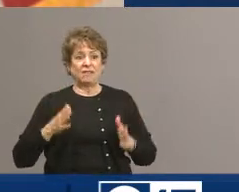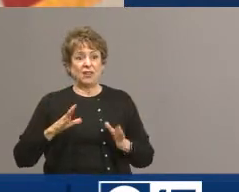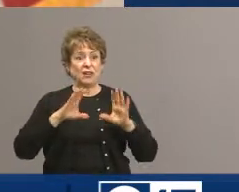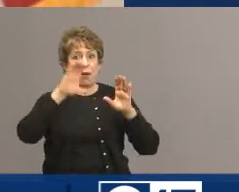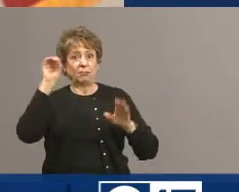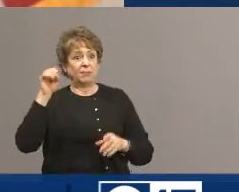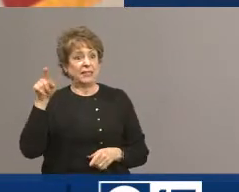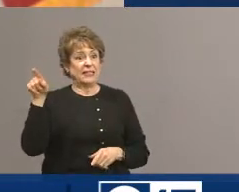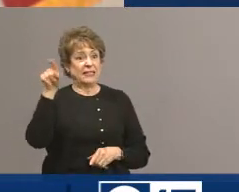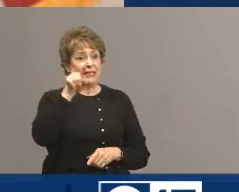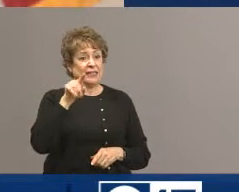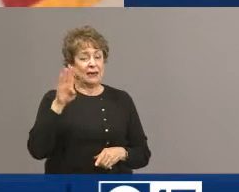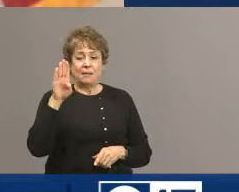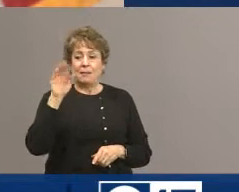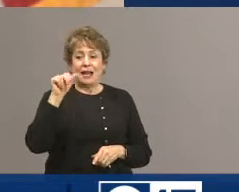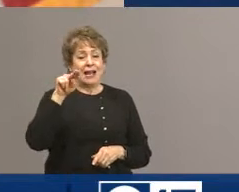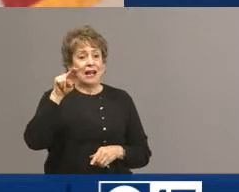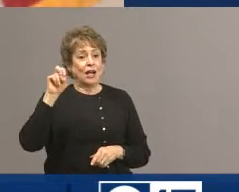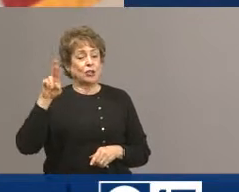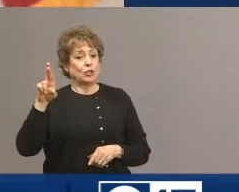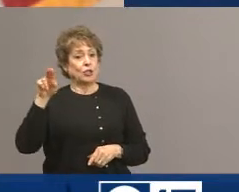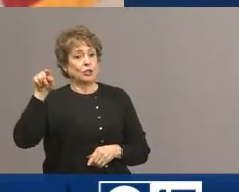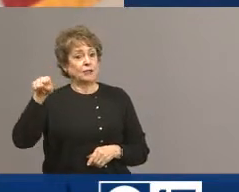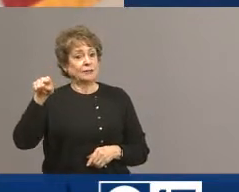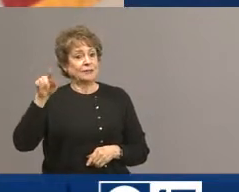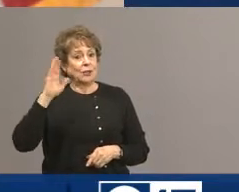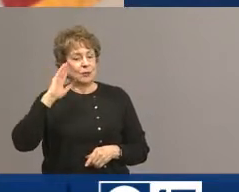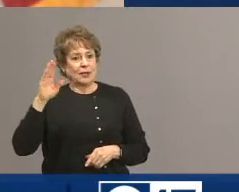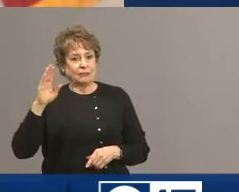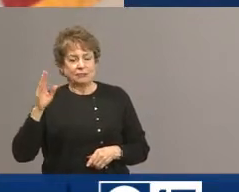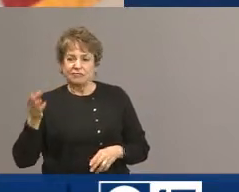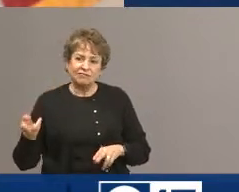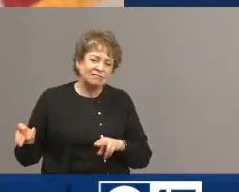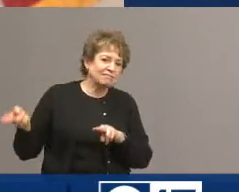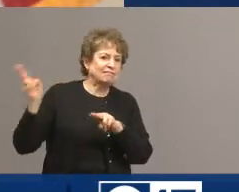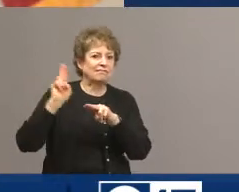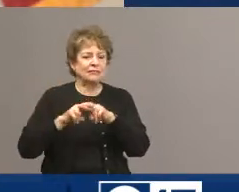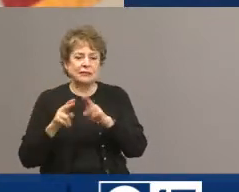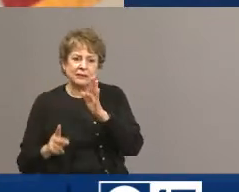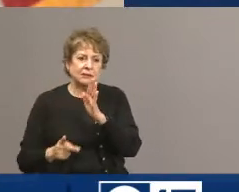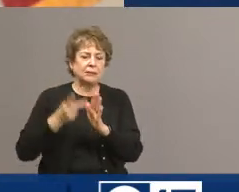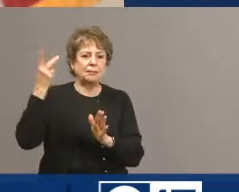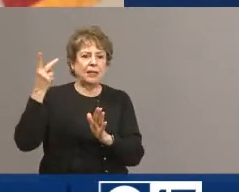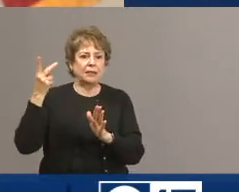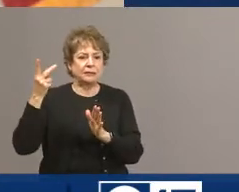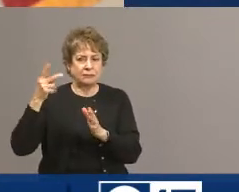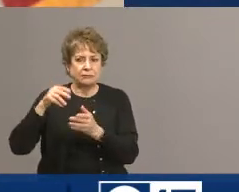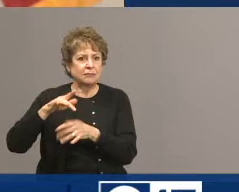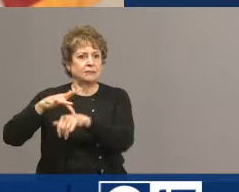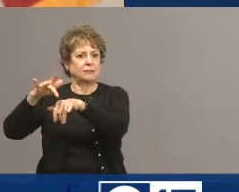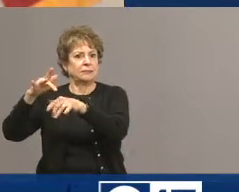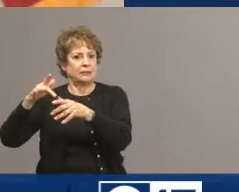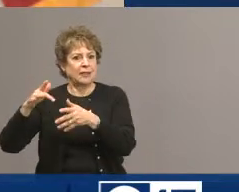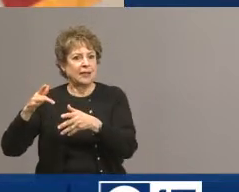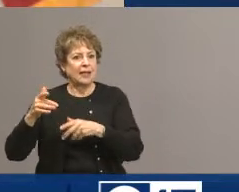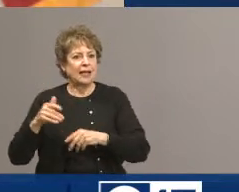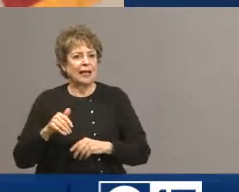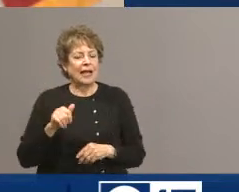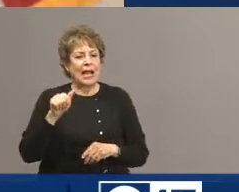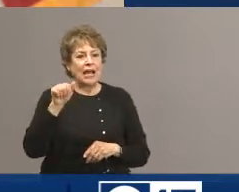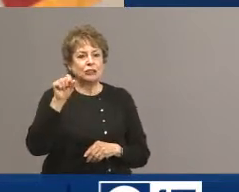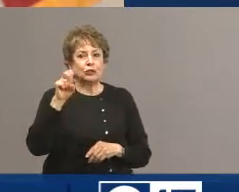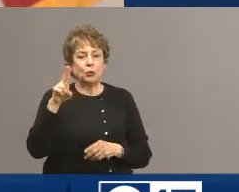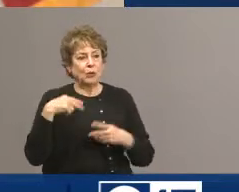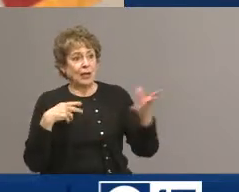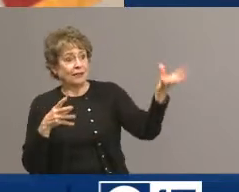that. We will be putting out ASU into different sites. They can run up to 100,000 tests for us on our contract.